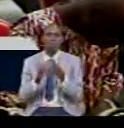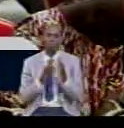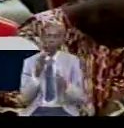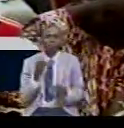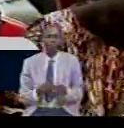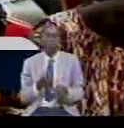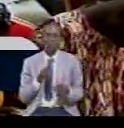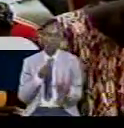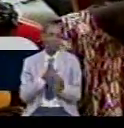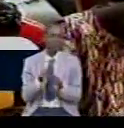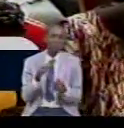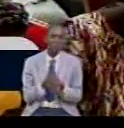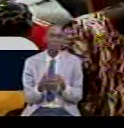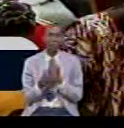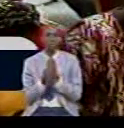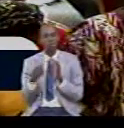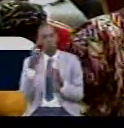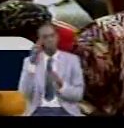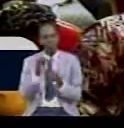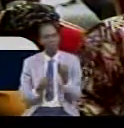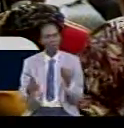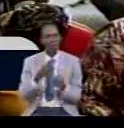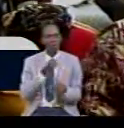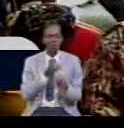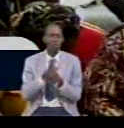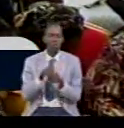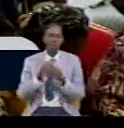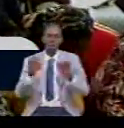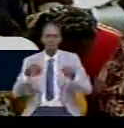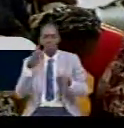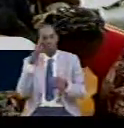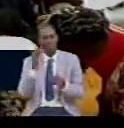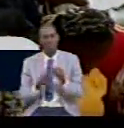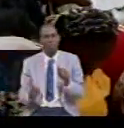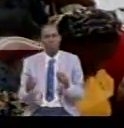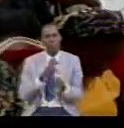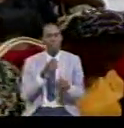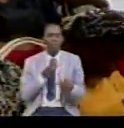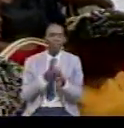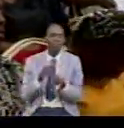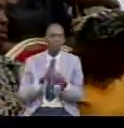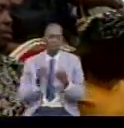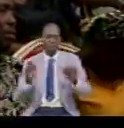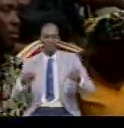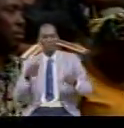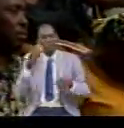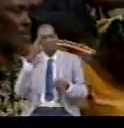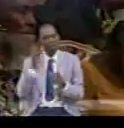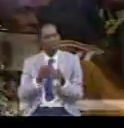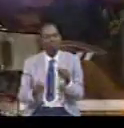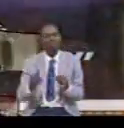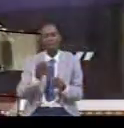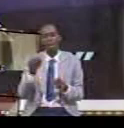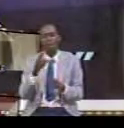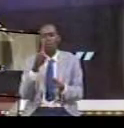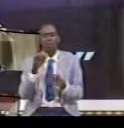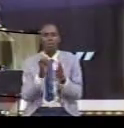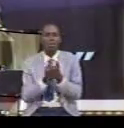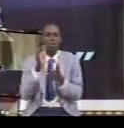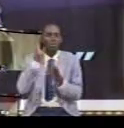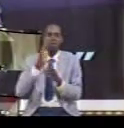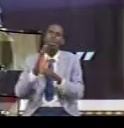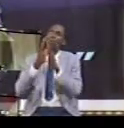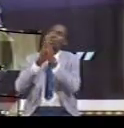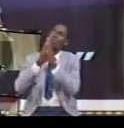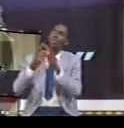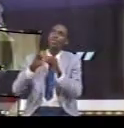skill for everyone, sufficient ability for everyone, sufficient enablement for everyone. And whosoever shall call on the name of the